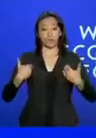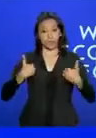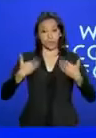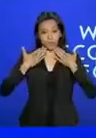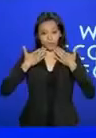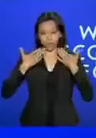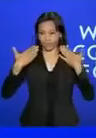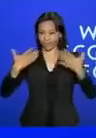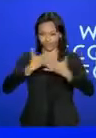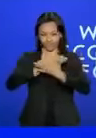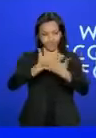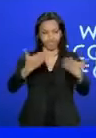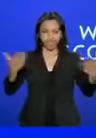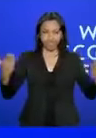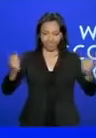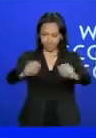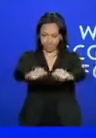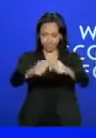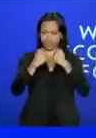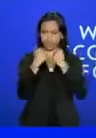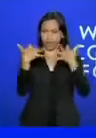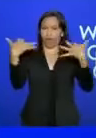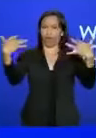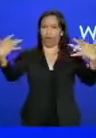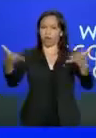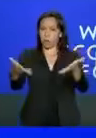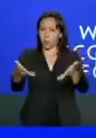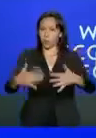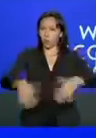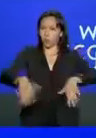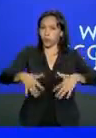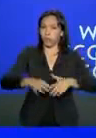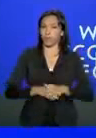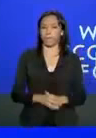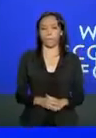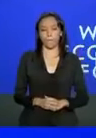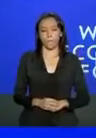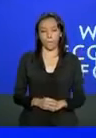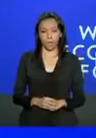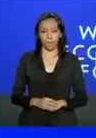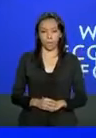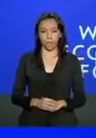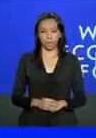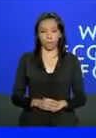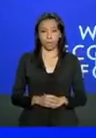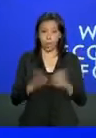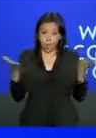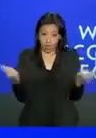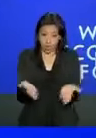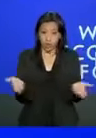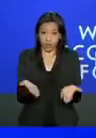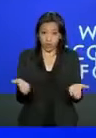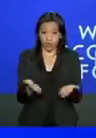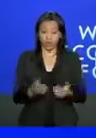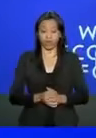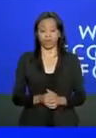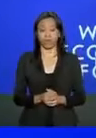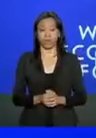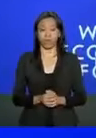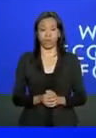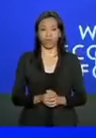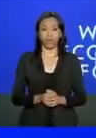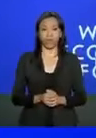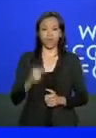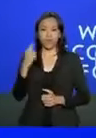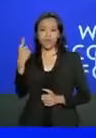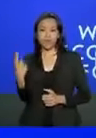to be in a position to address such a distinguished audience. Hoje em dia,